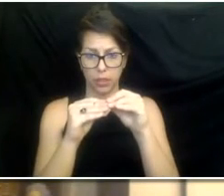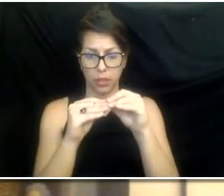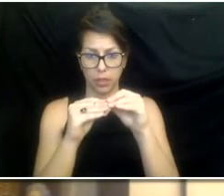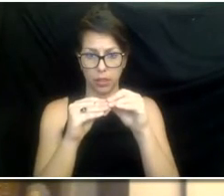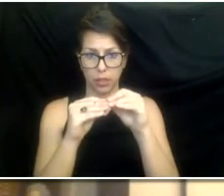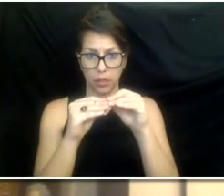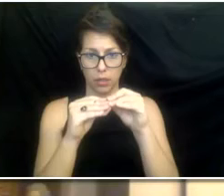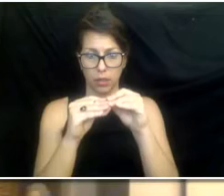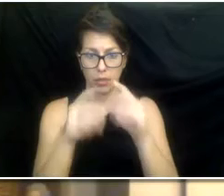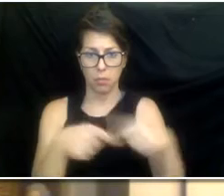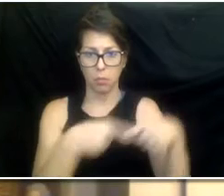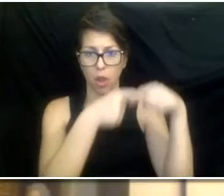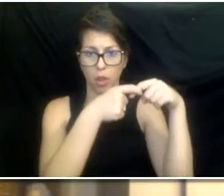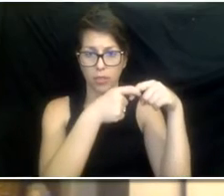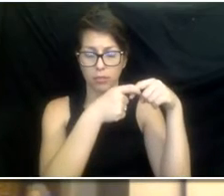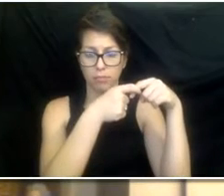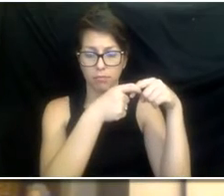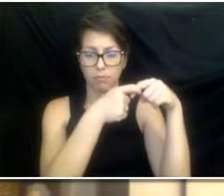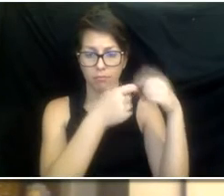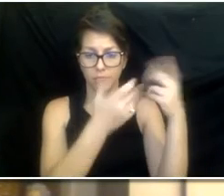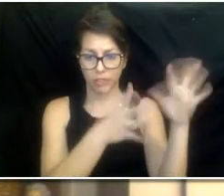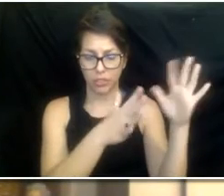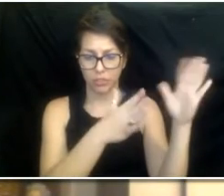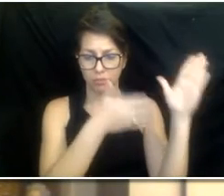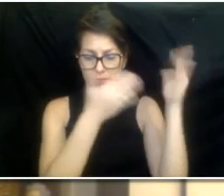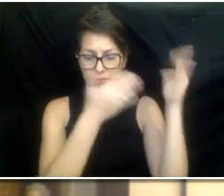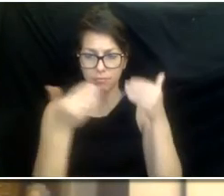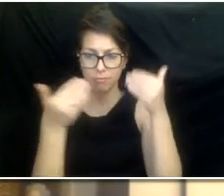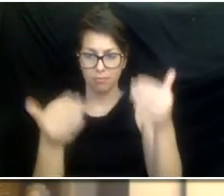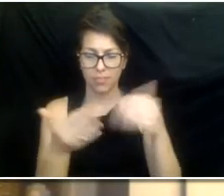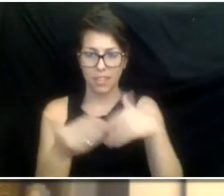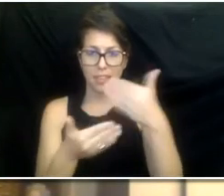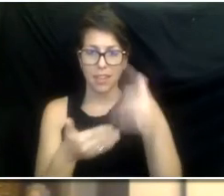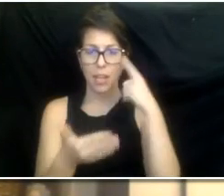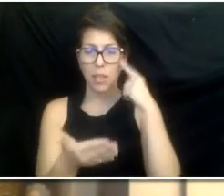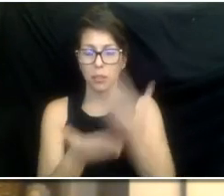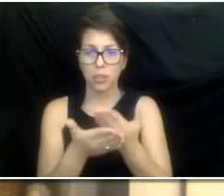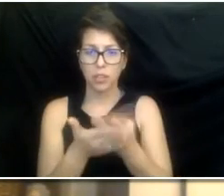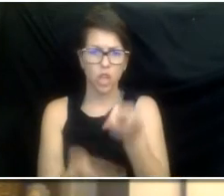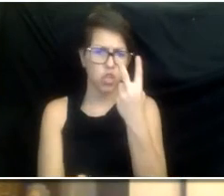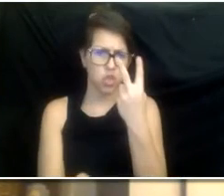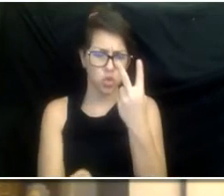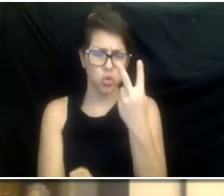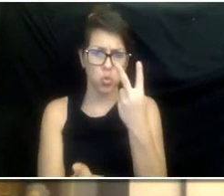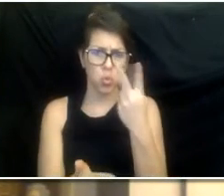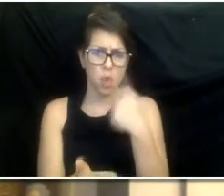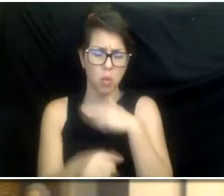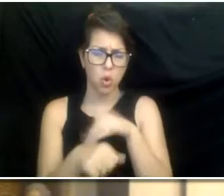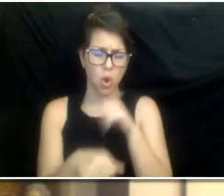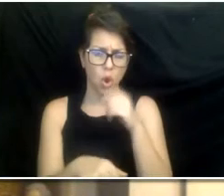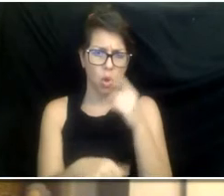Fischer uh as soon as the sergeant starts the clock you may begin your testimony thank you